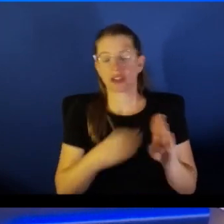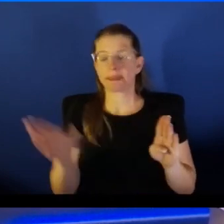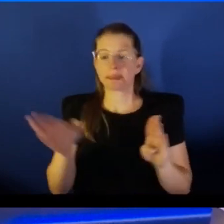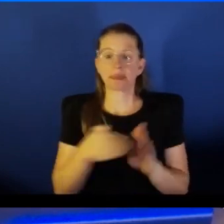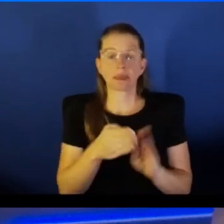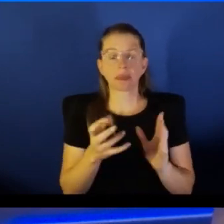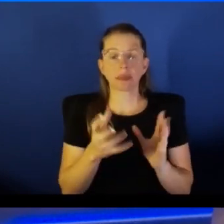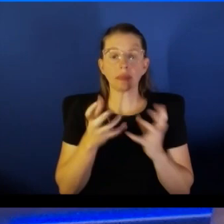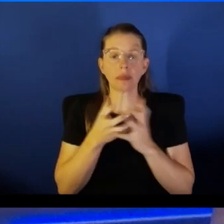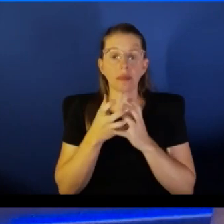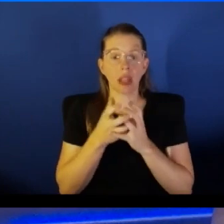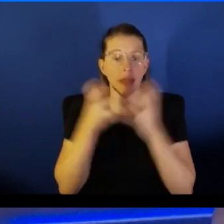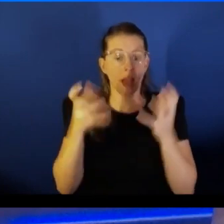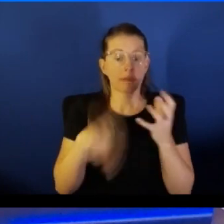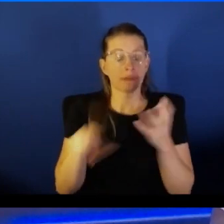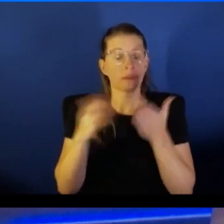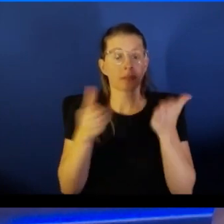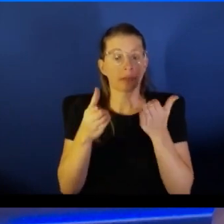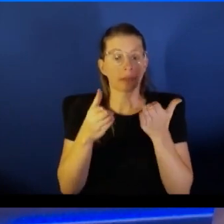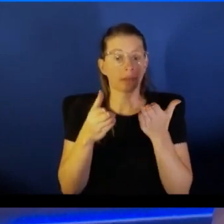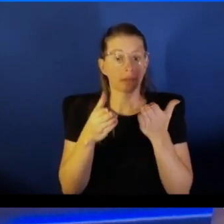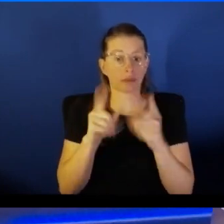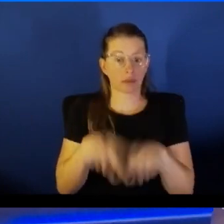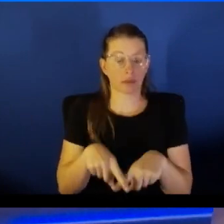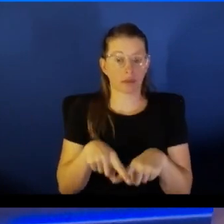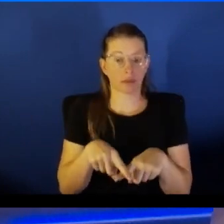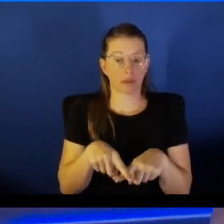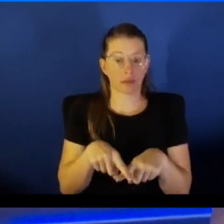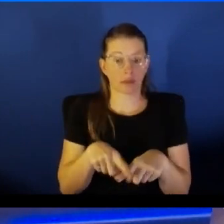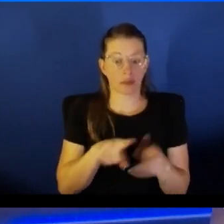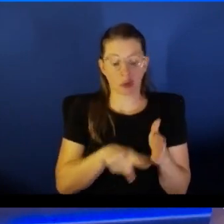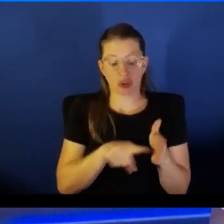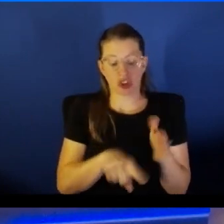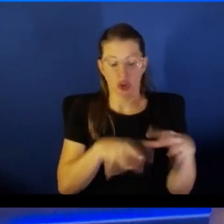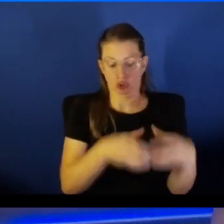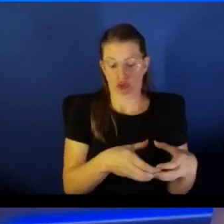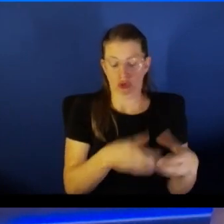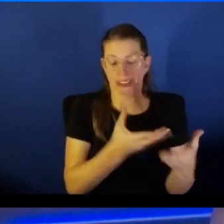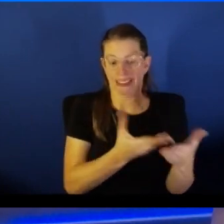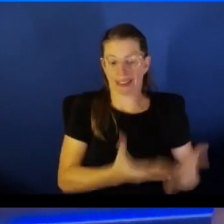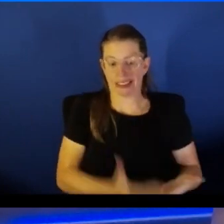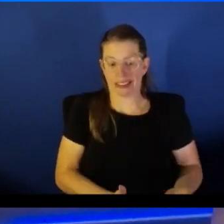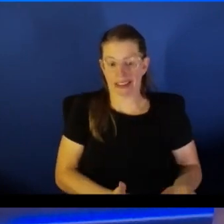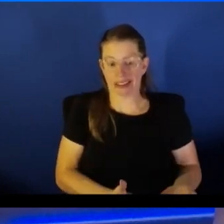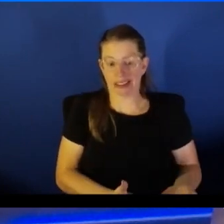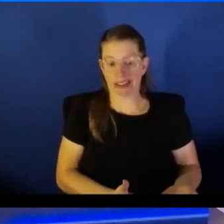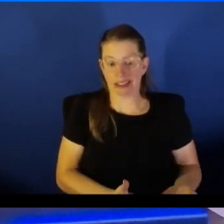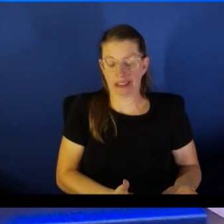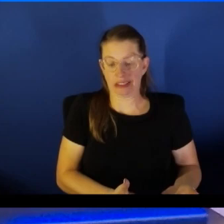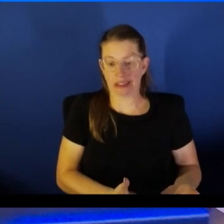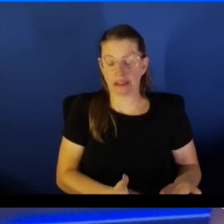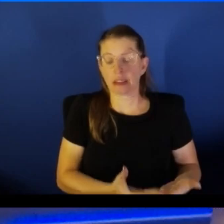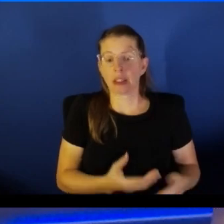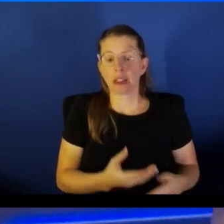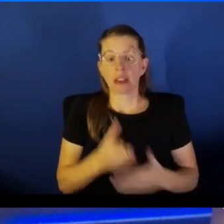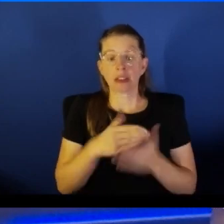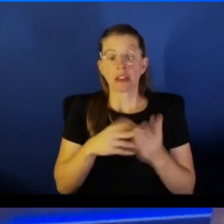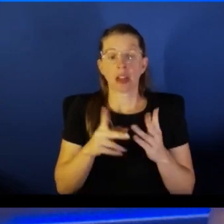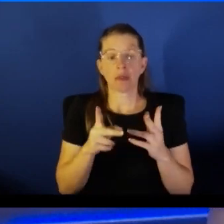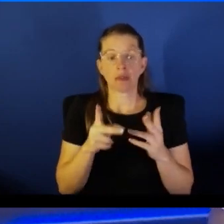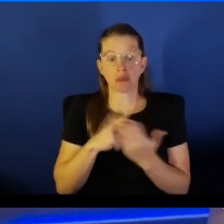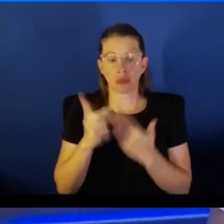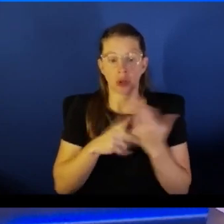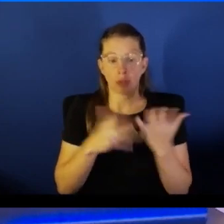those services are based on decades of research and evidence-based. So some of the programs that I want to point out here